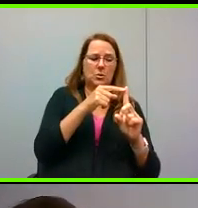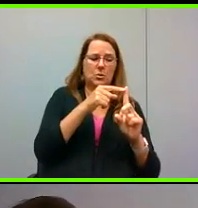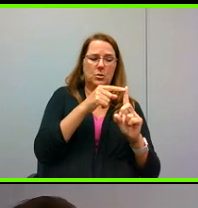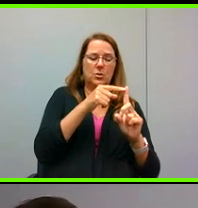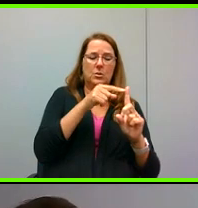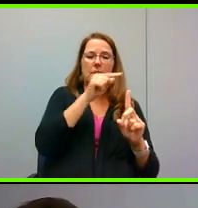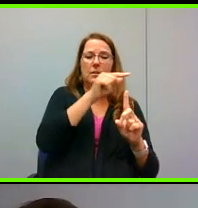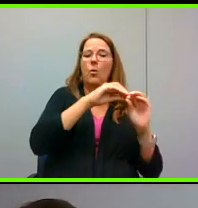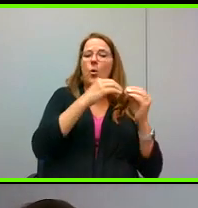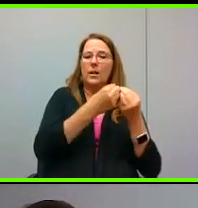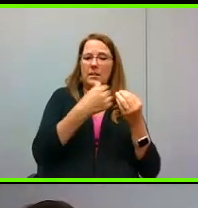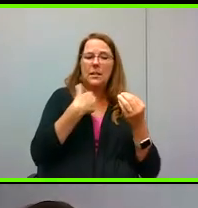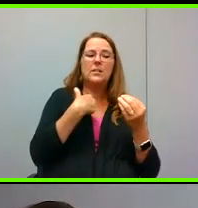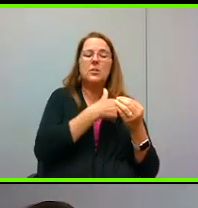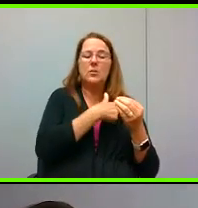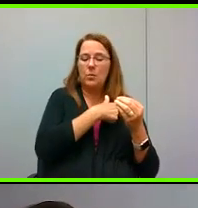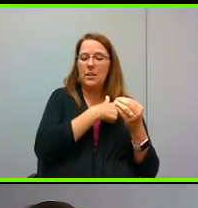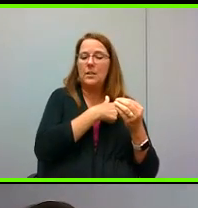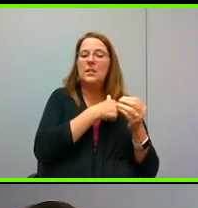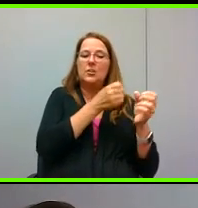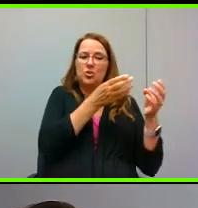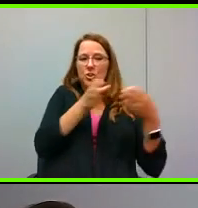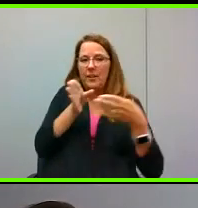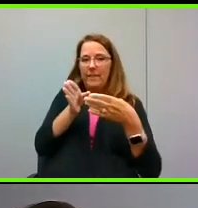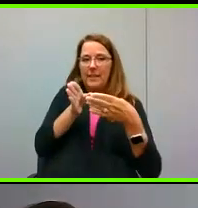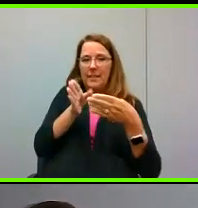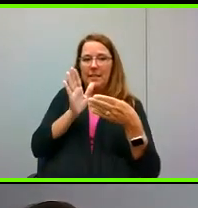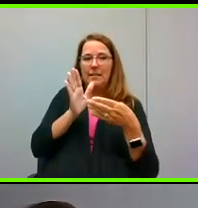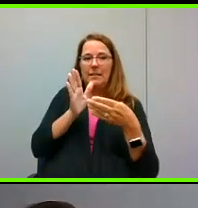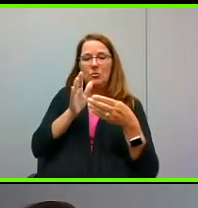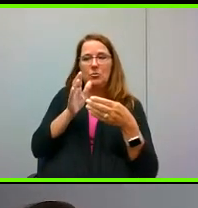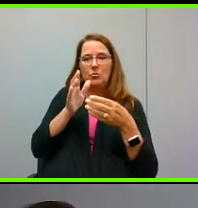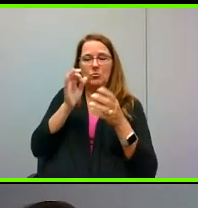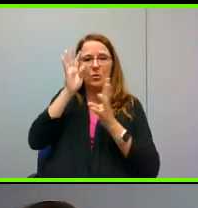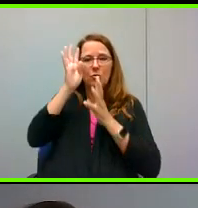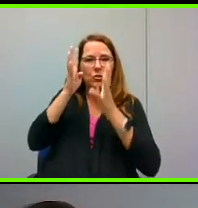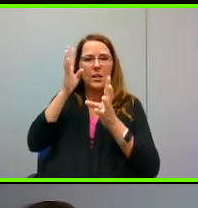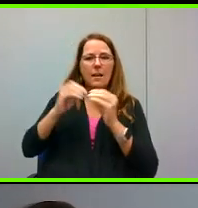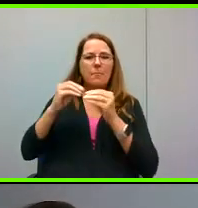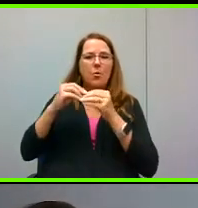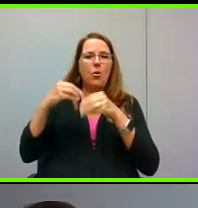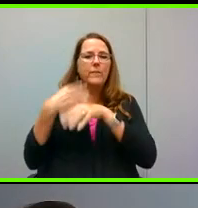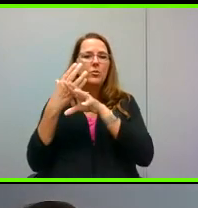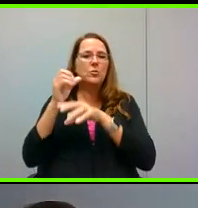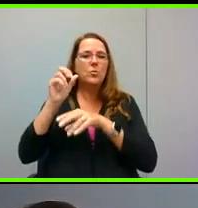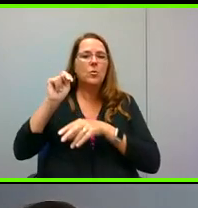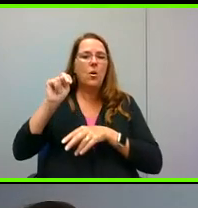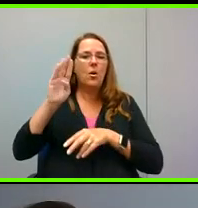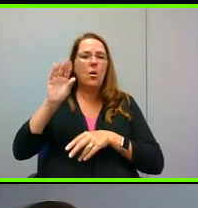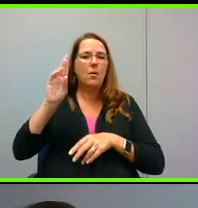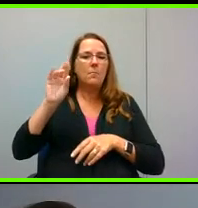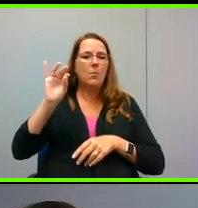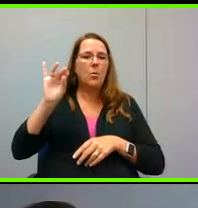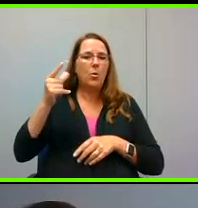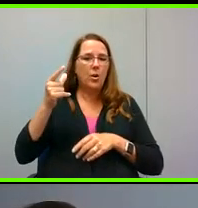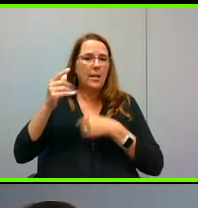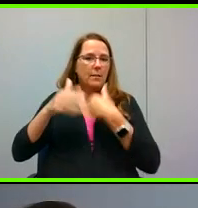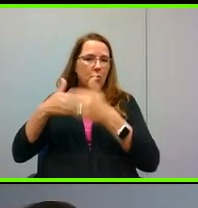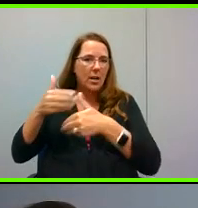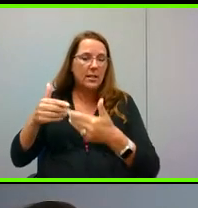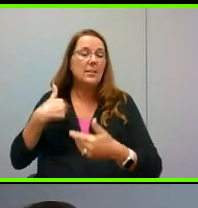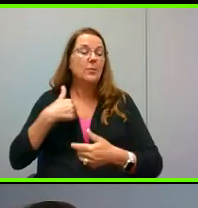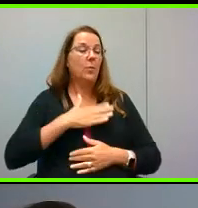shifted our gears to creating virtual onboarding processes. So I was very happy to hear from Dee